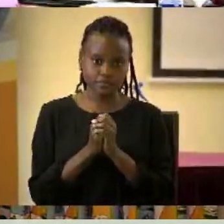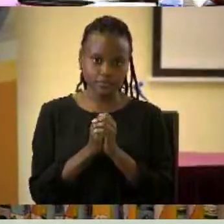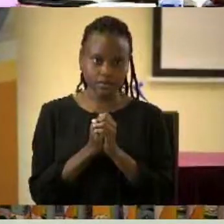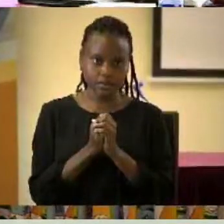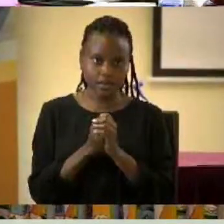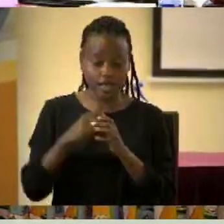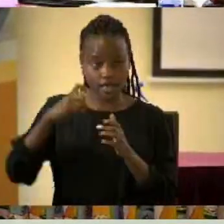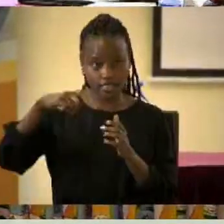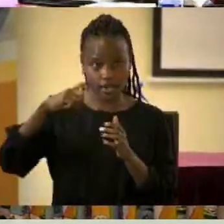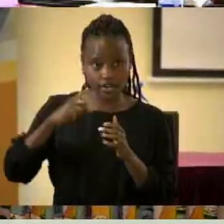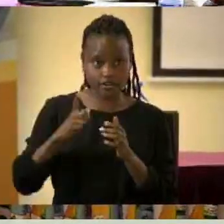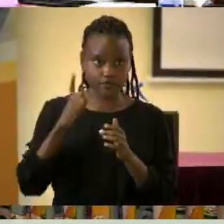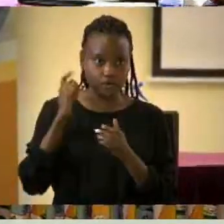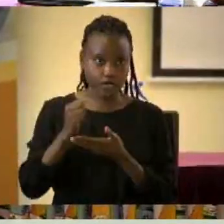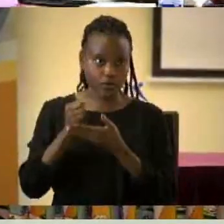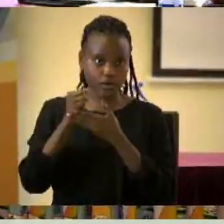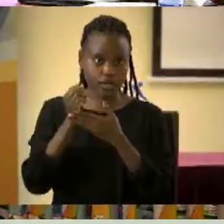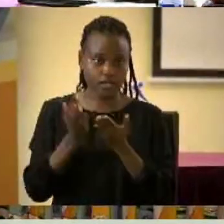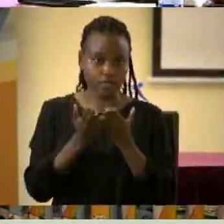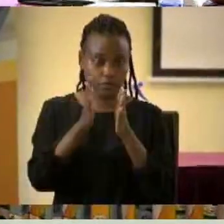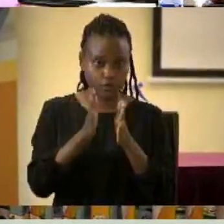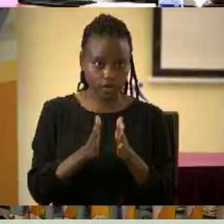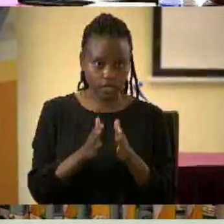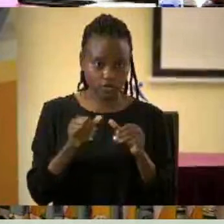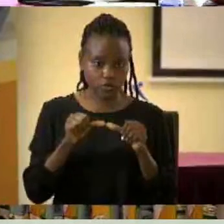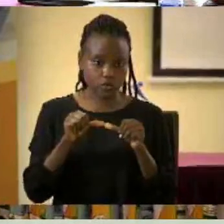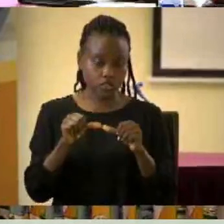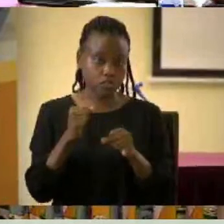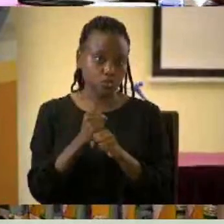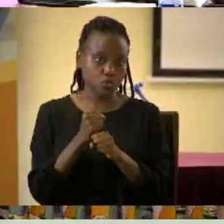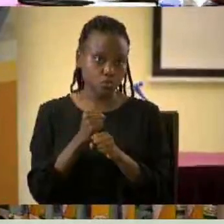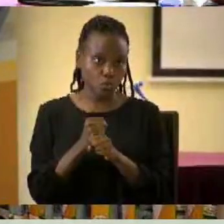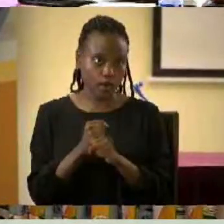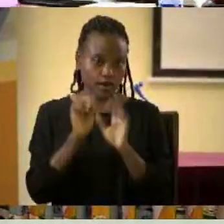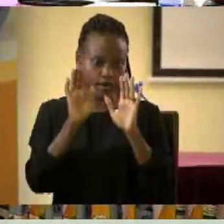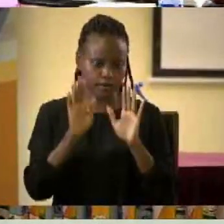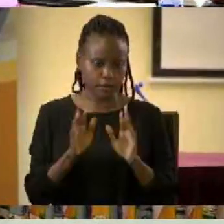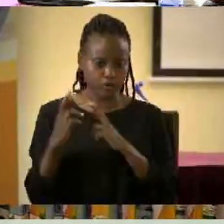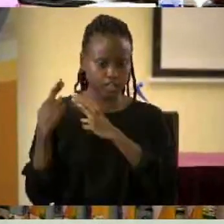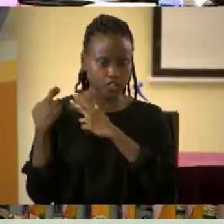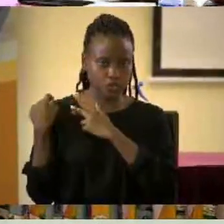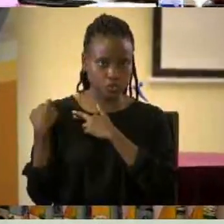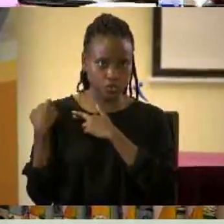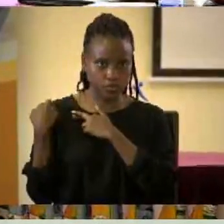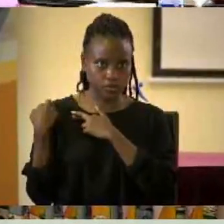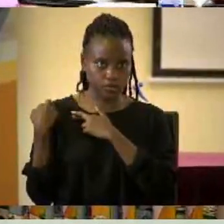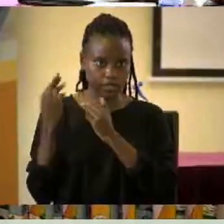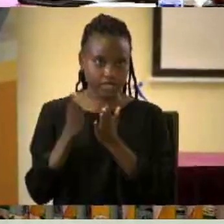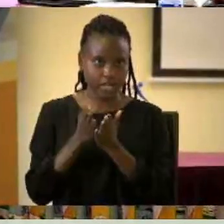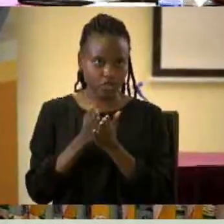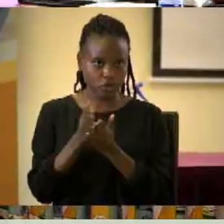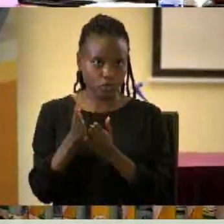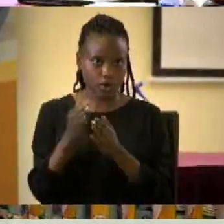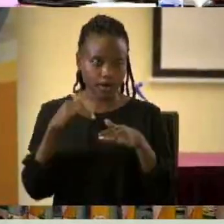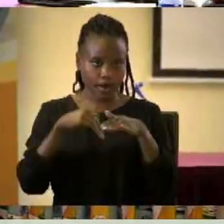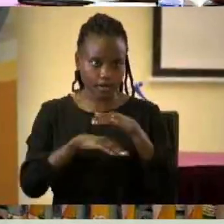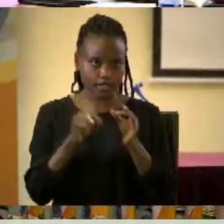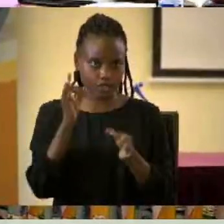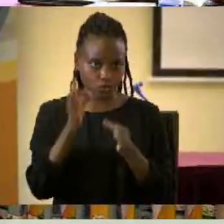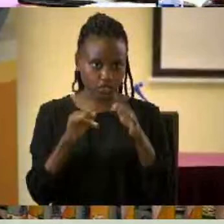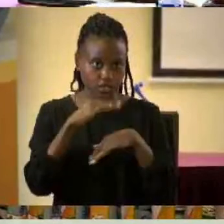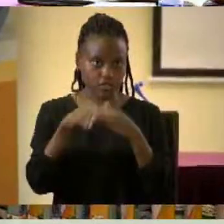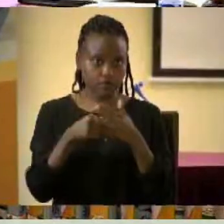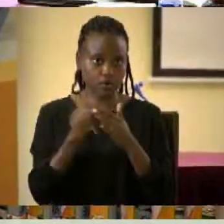The need for legal aid providers will continue to play an integral role towards enhancing access to justice for all